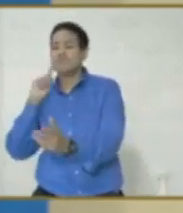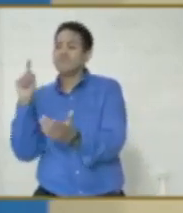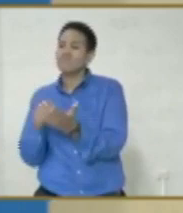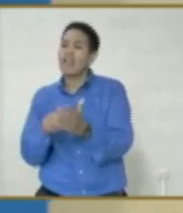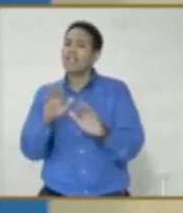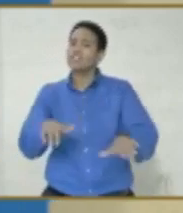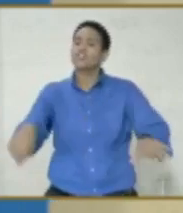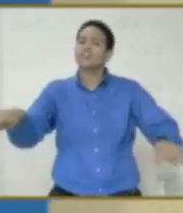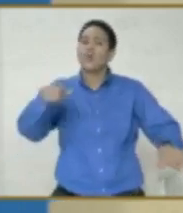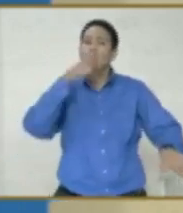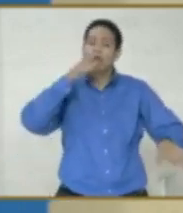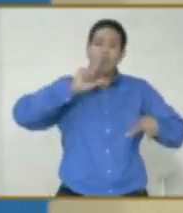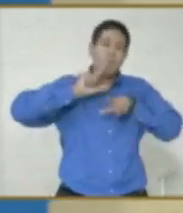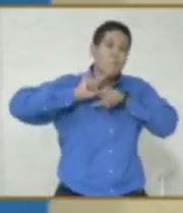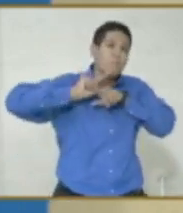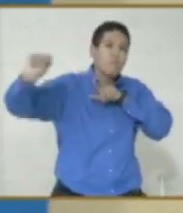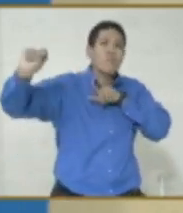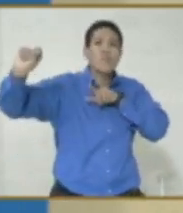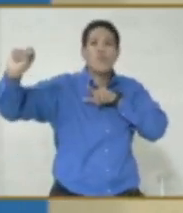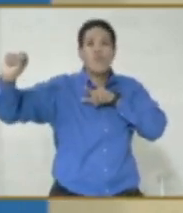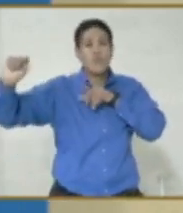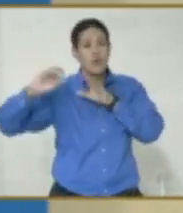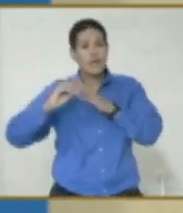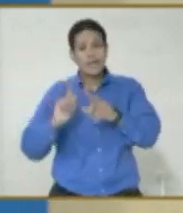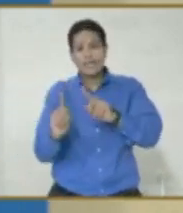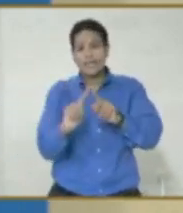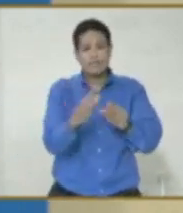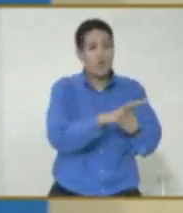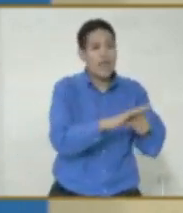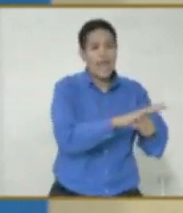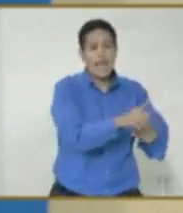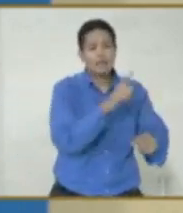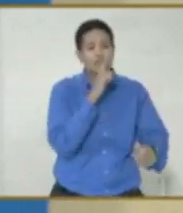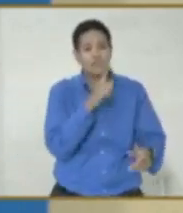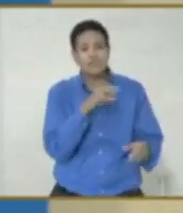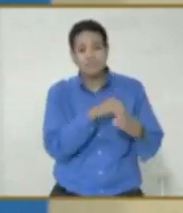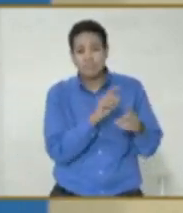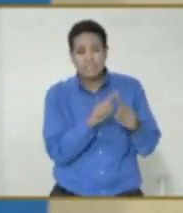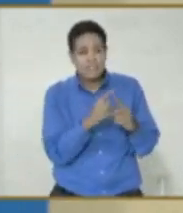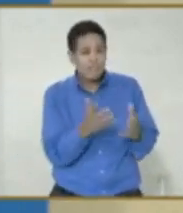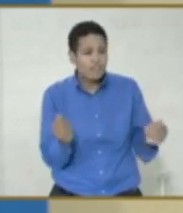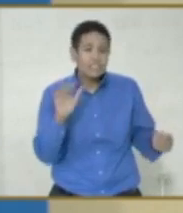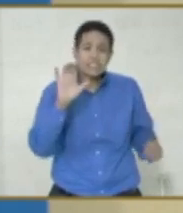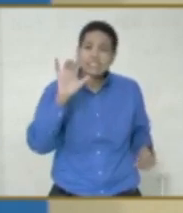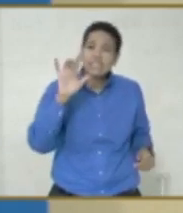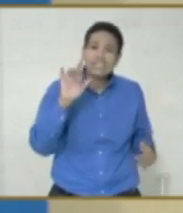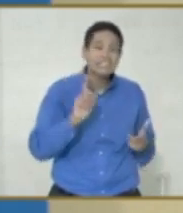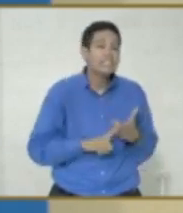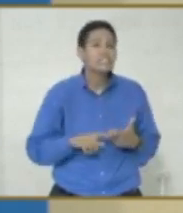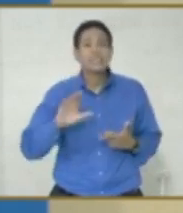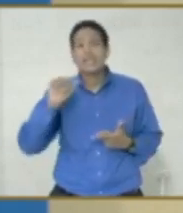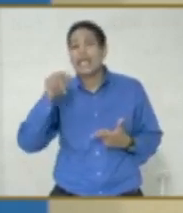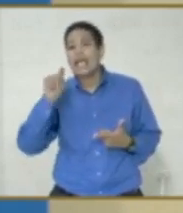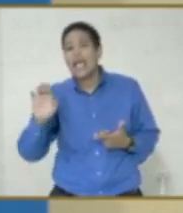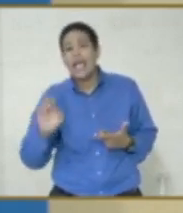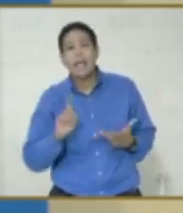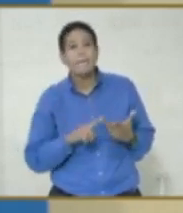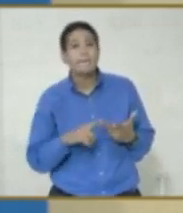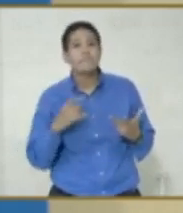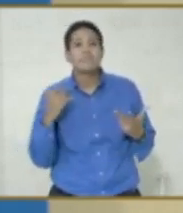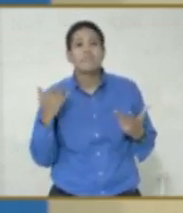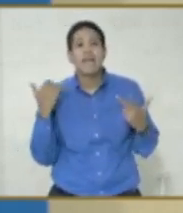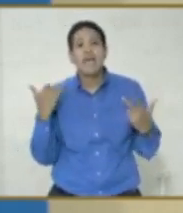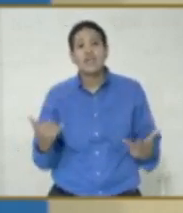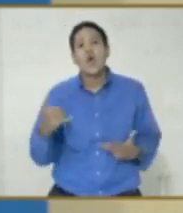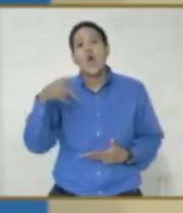have excelled in the various exercises, CSEC, CAPE, and now